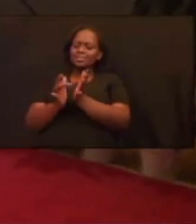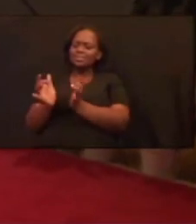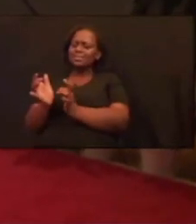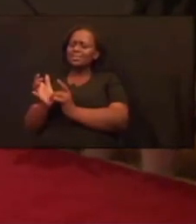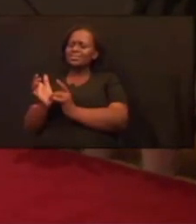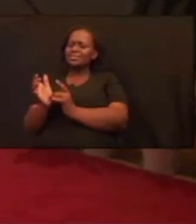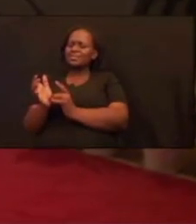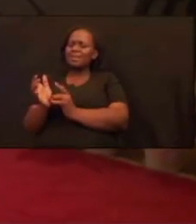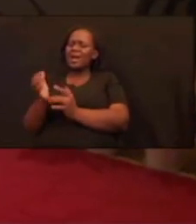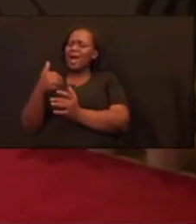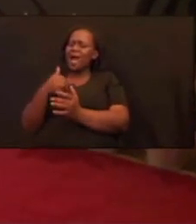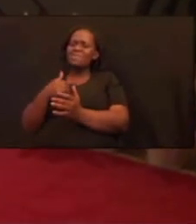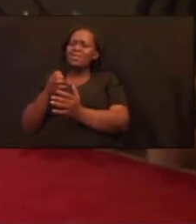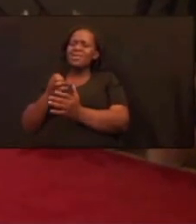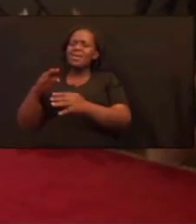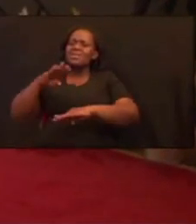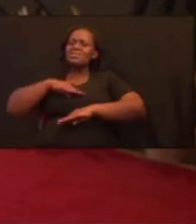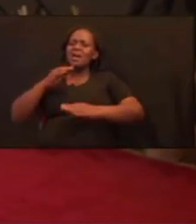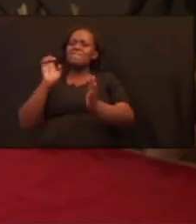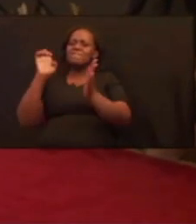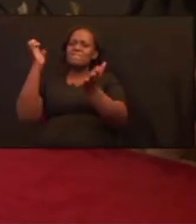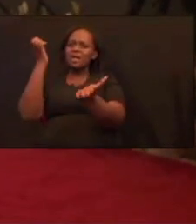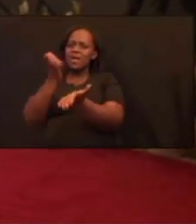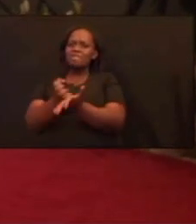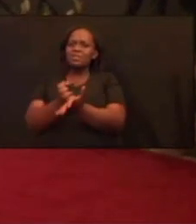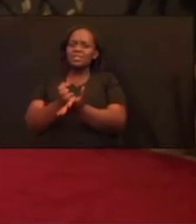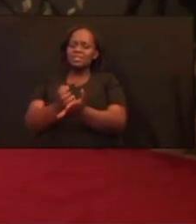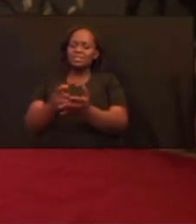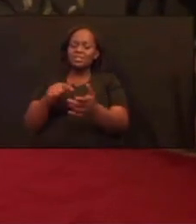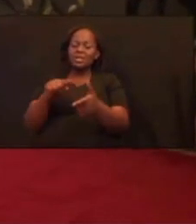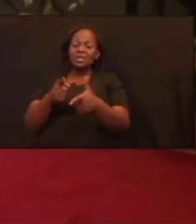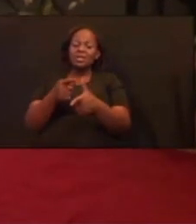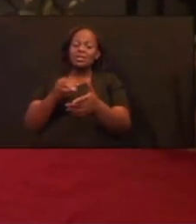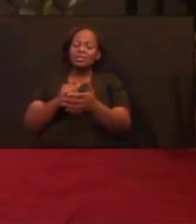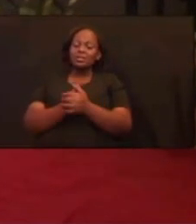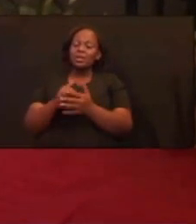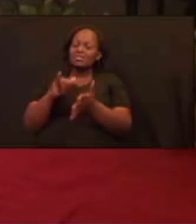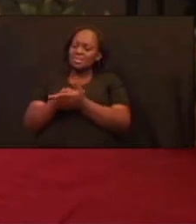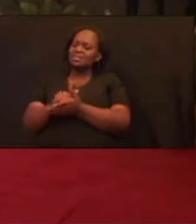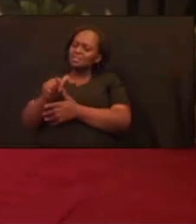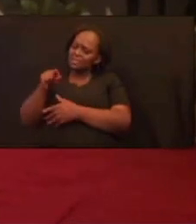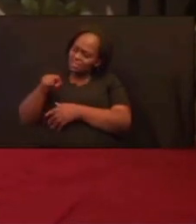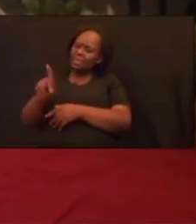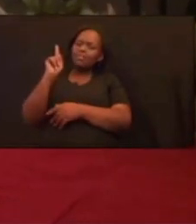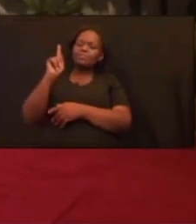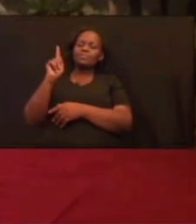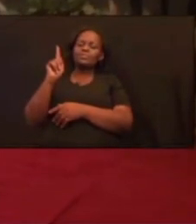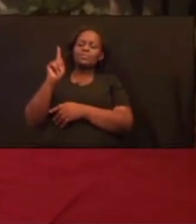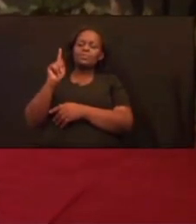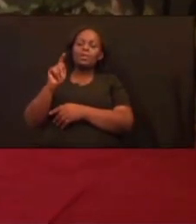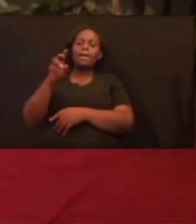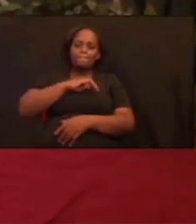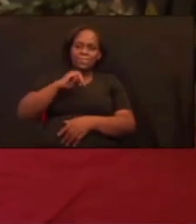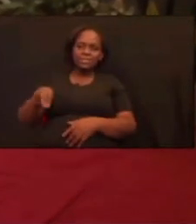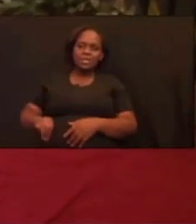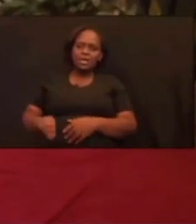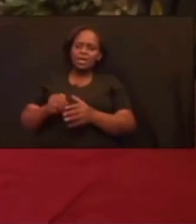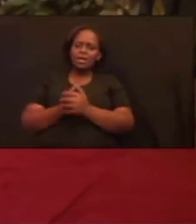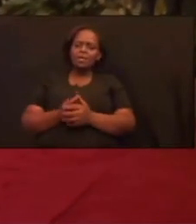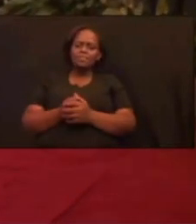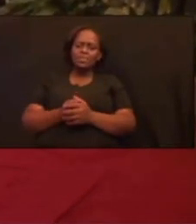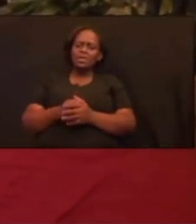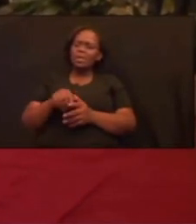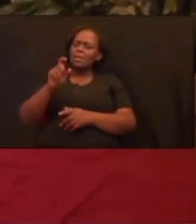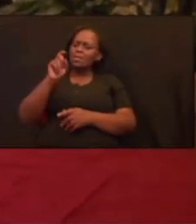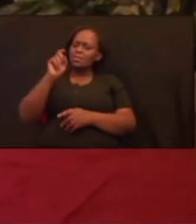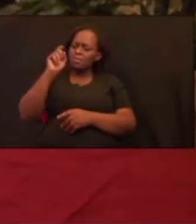was evident, and he had the audacity to tell people, follow me and I will make you. There has to be someone